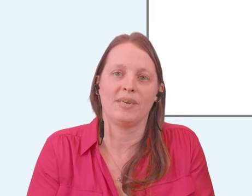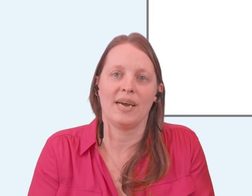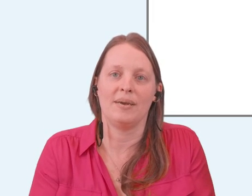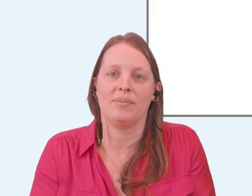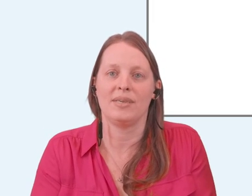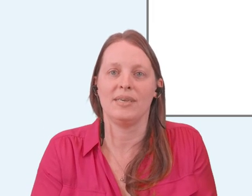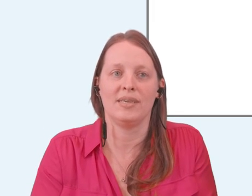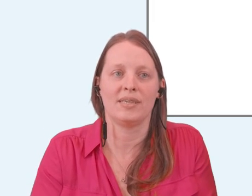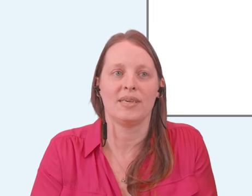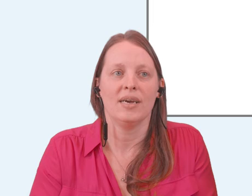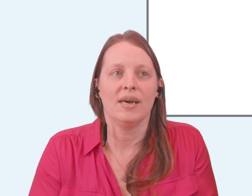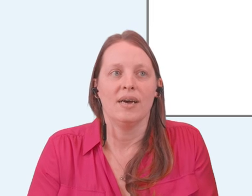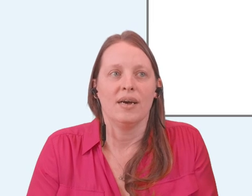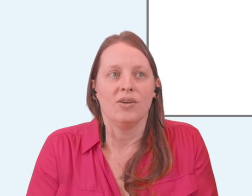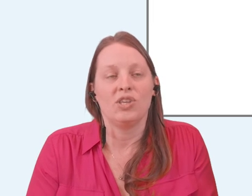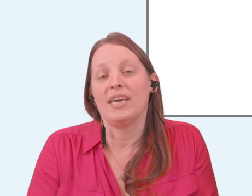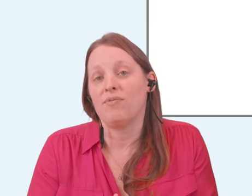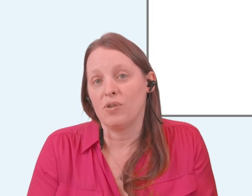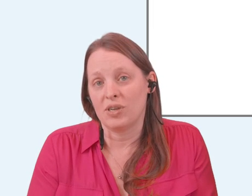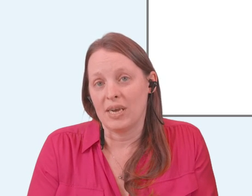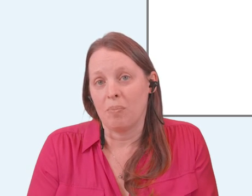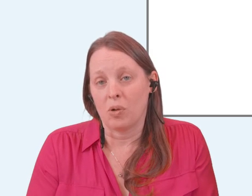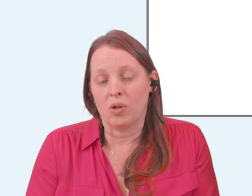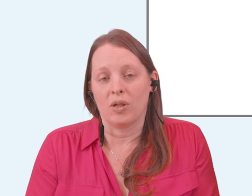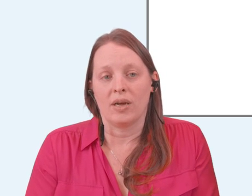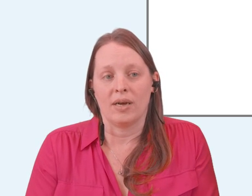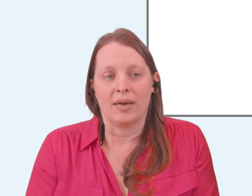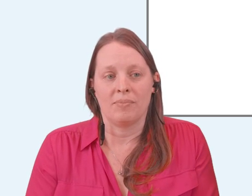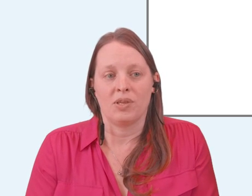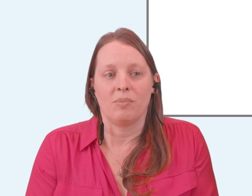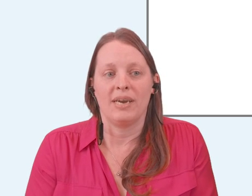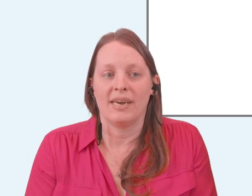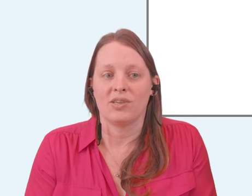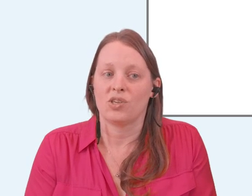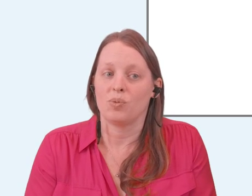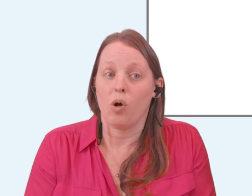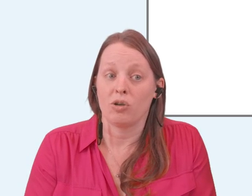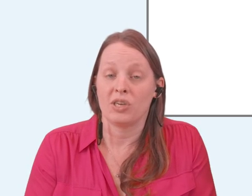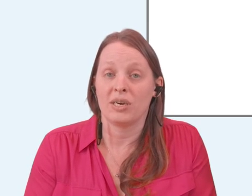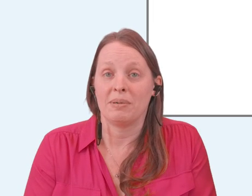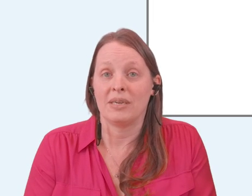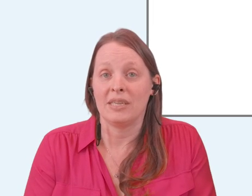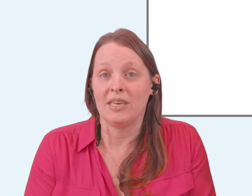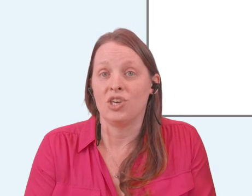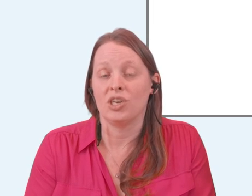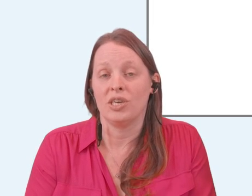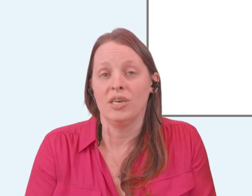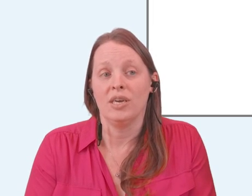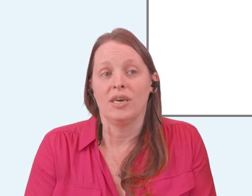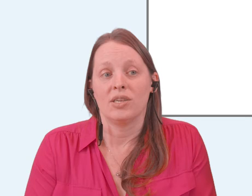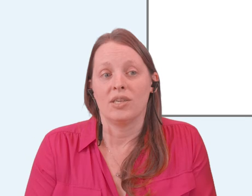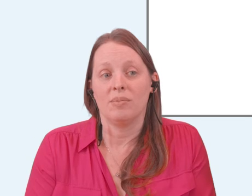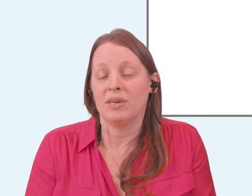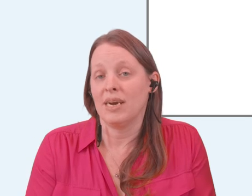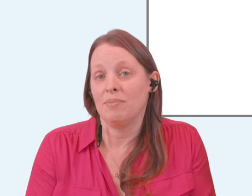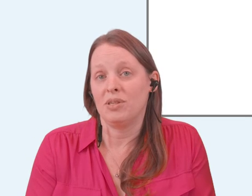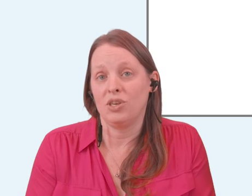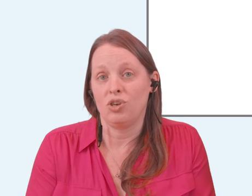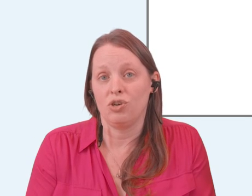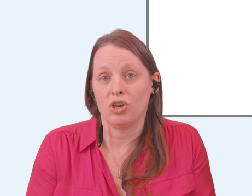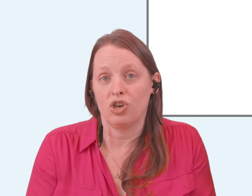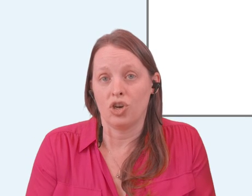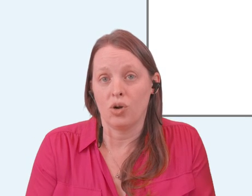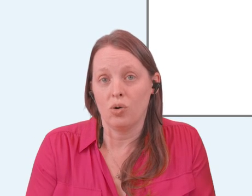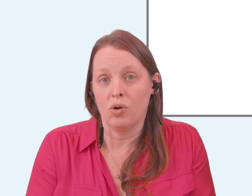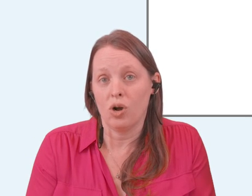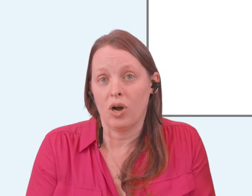with sometimes is, say, for example, someone has a small cerebellar lesion. Sometimes these